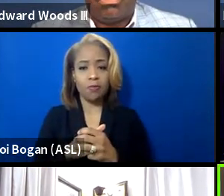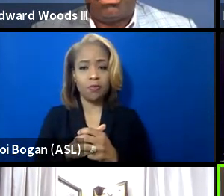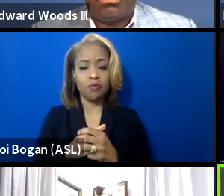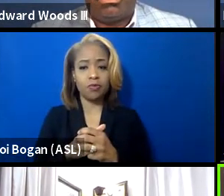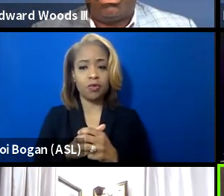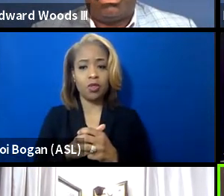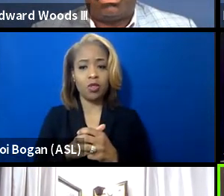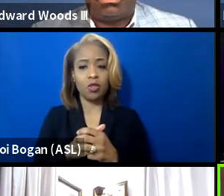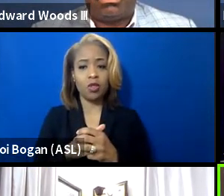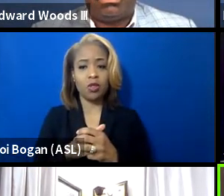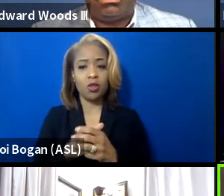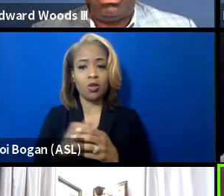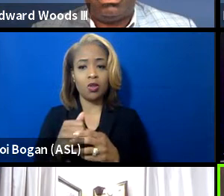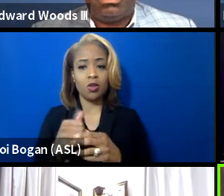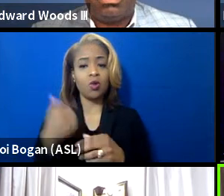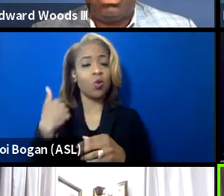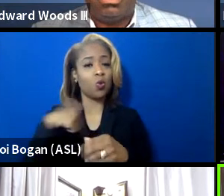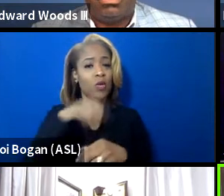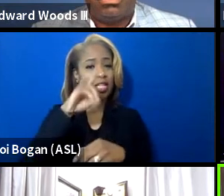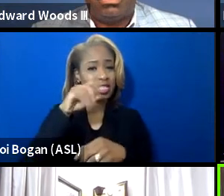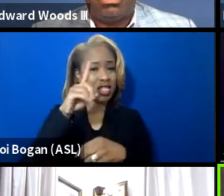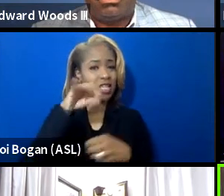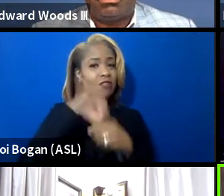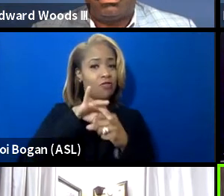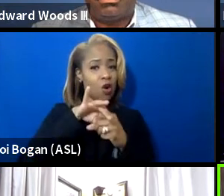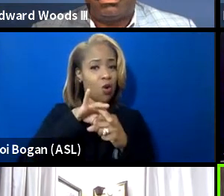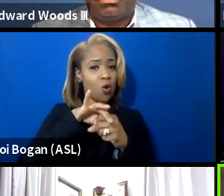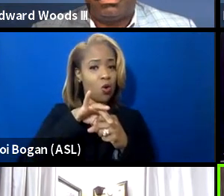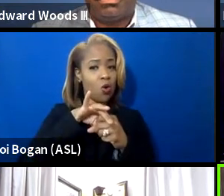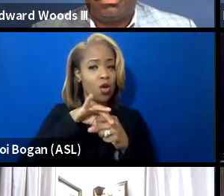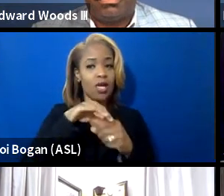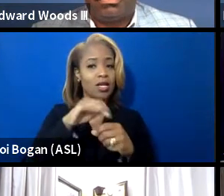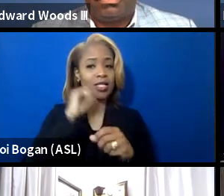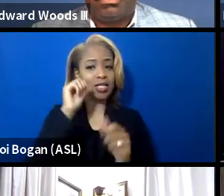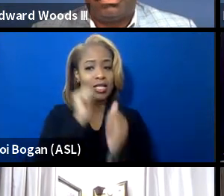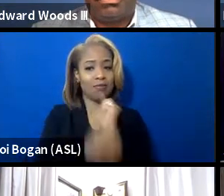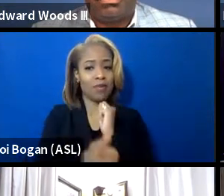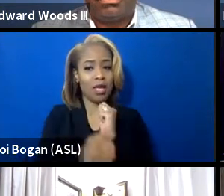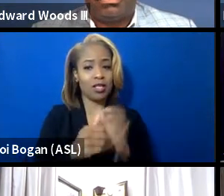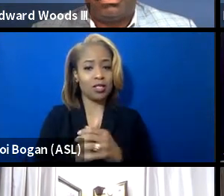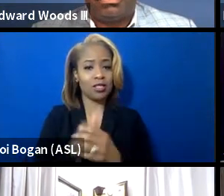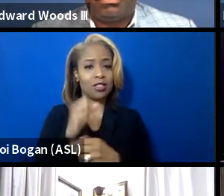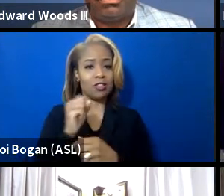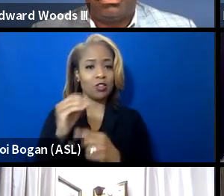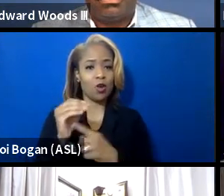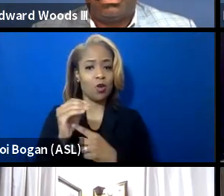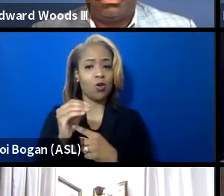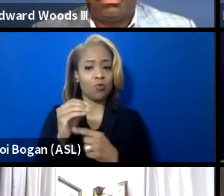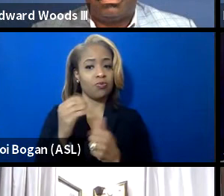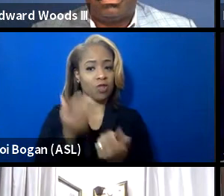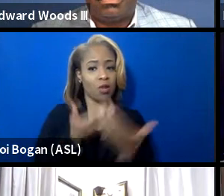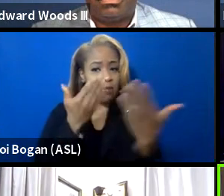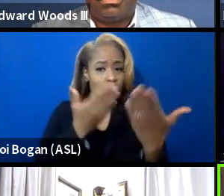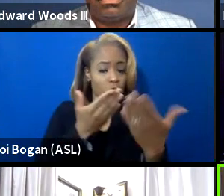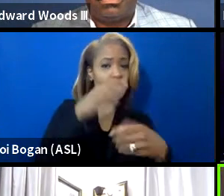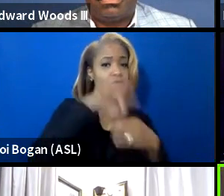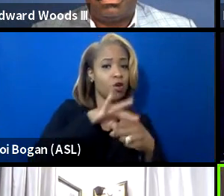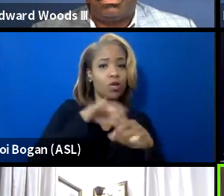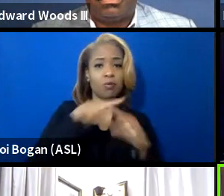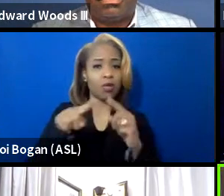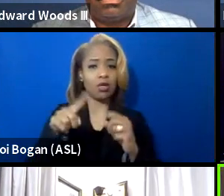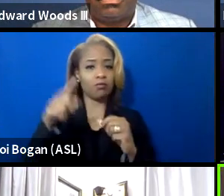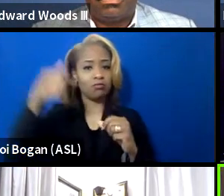right. We did vote on it, and it did not carry. So there was a motion, it was voted on, and it didn't